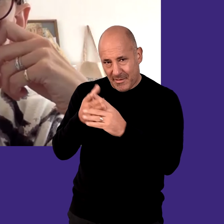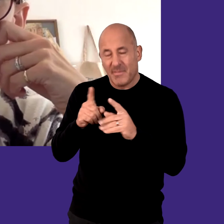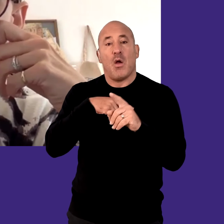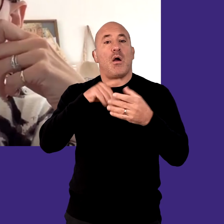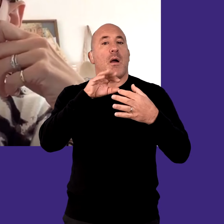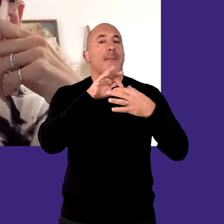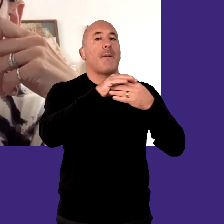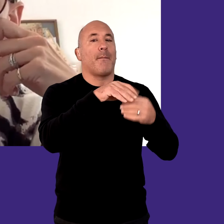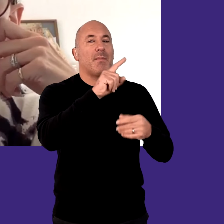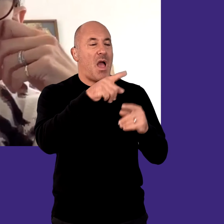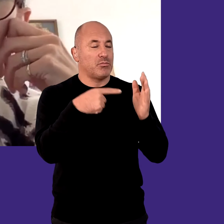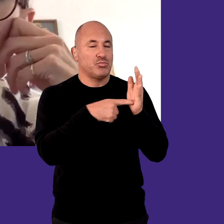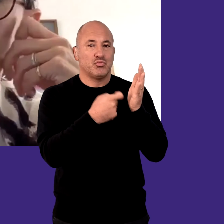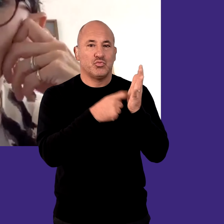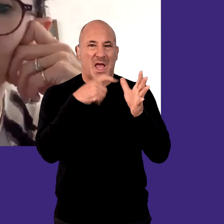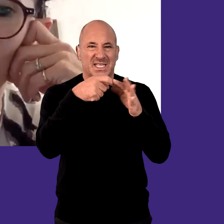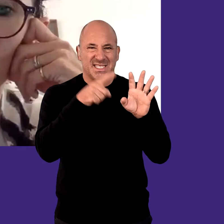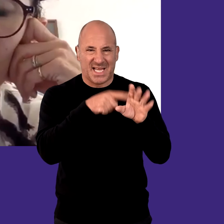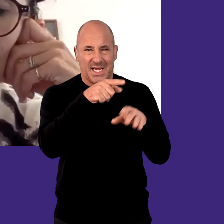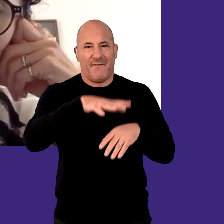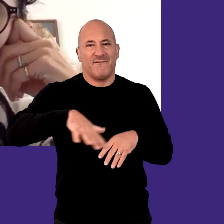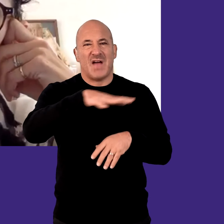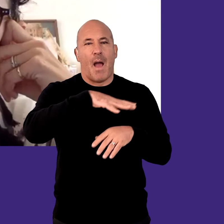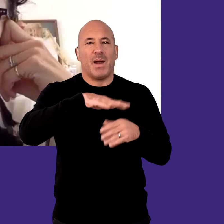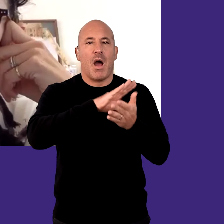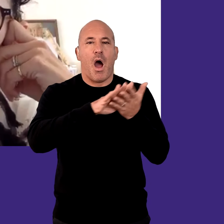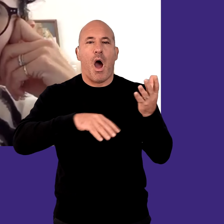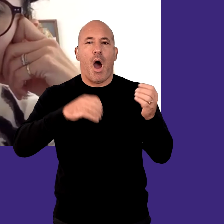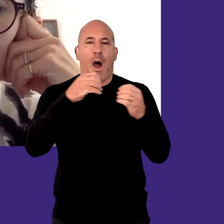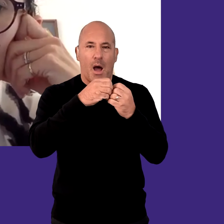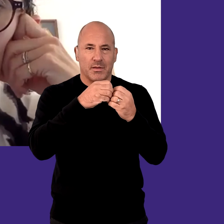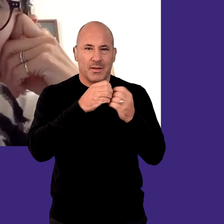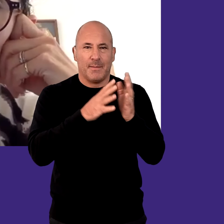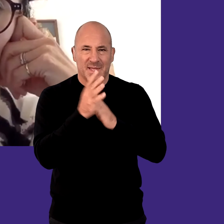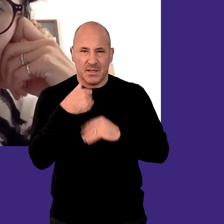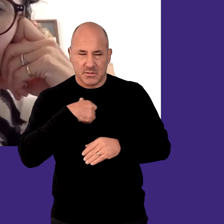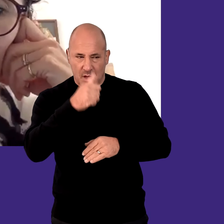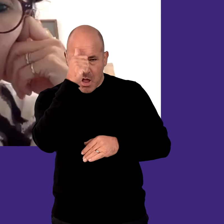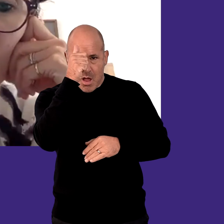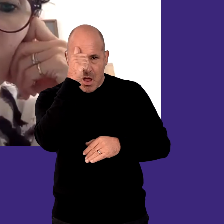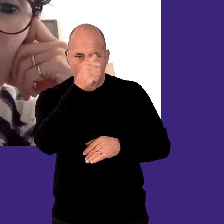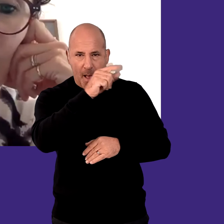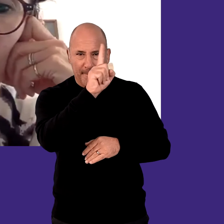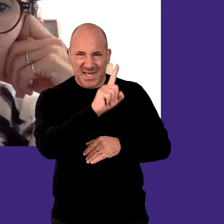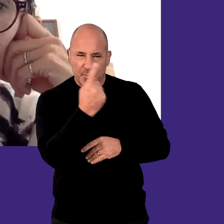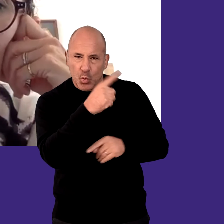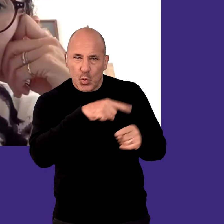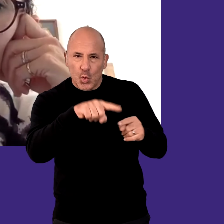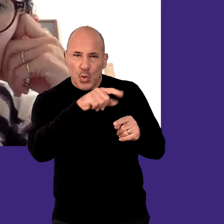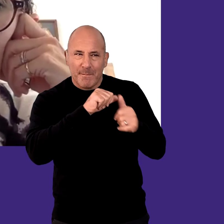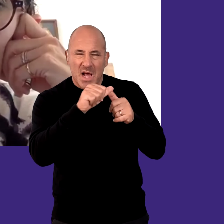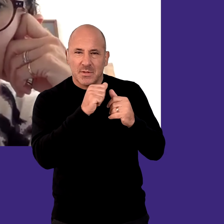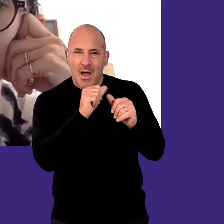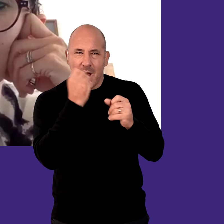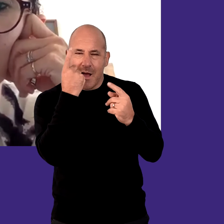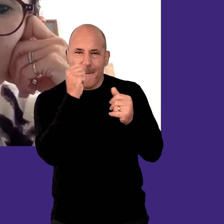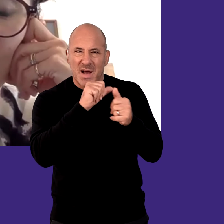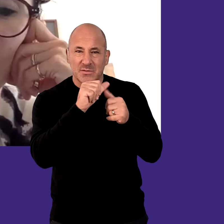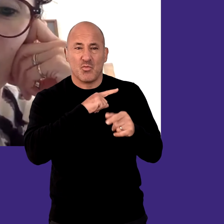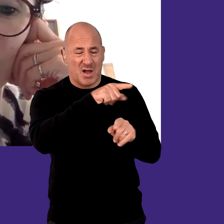and their resources. But then working with people like Tracy and the Family Hub, it also enables us to better